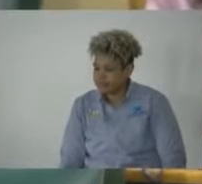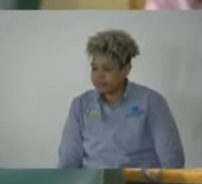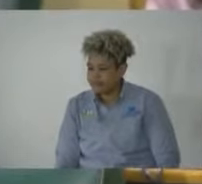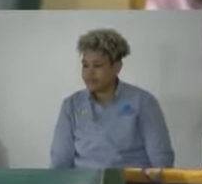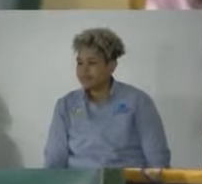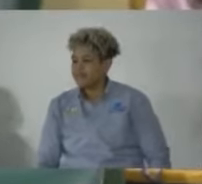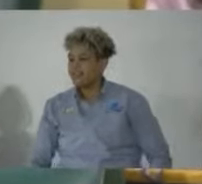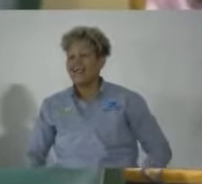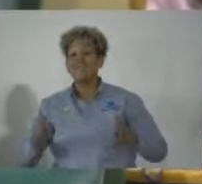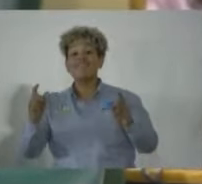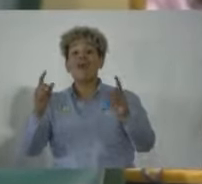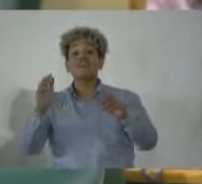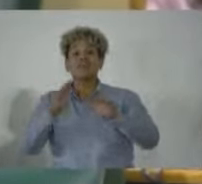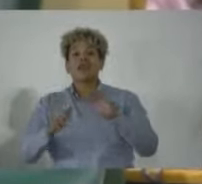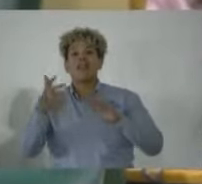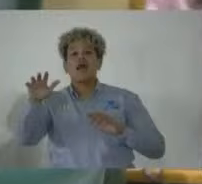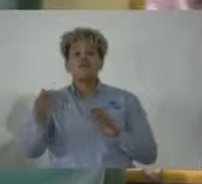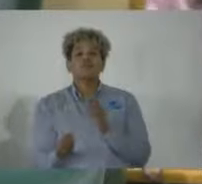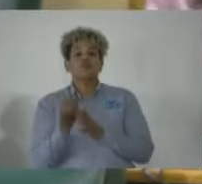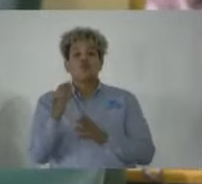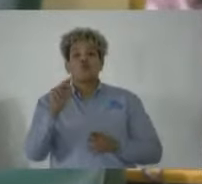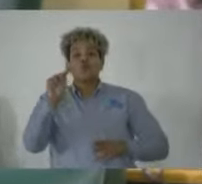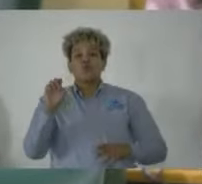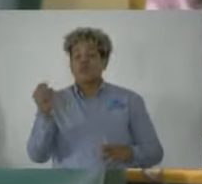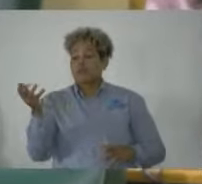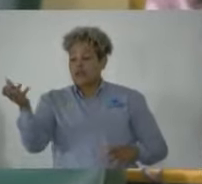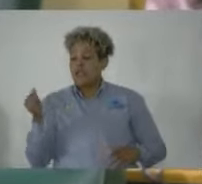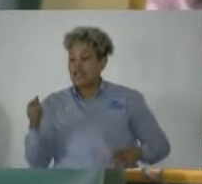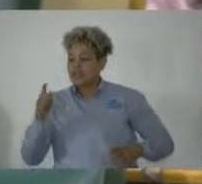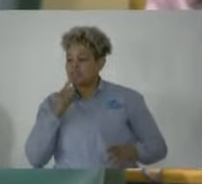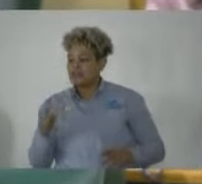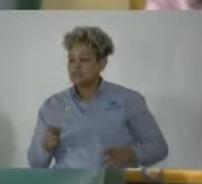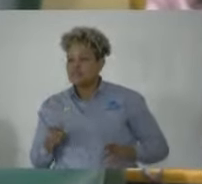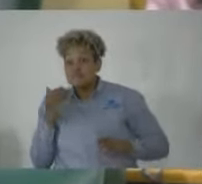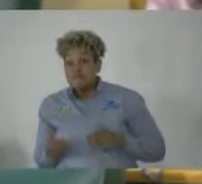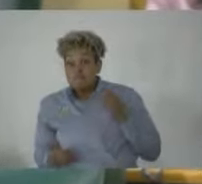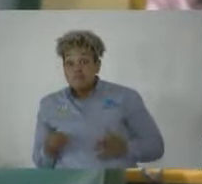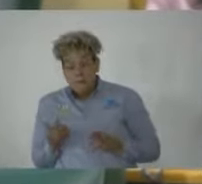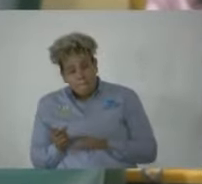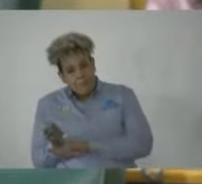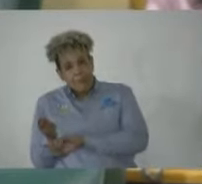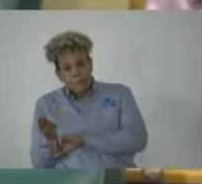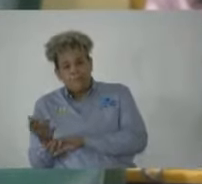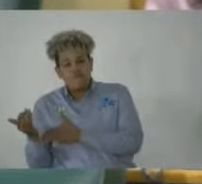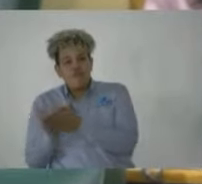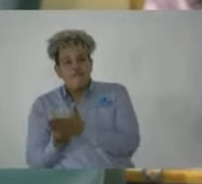Faster than the average growth rate of revenues. It has outpaced revenue growth.